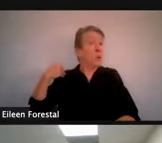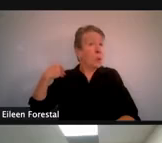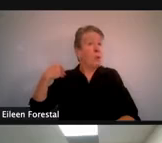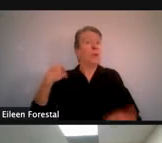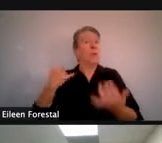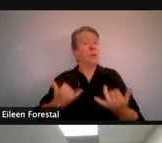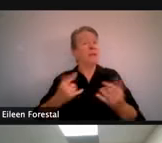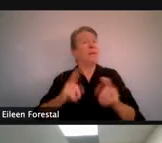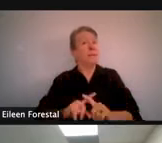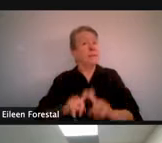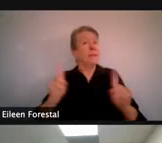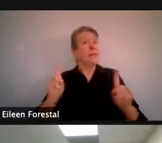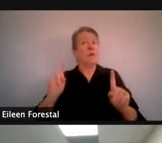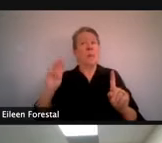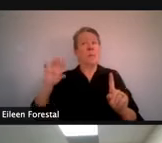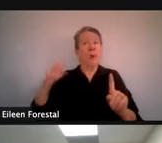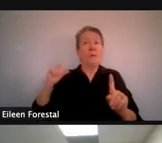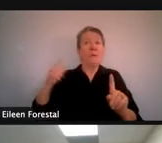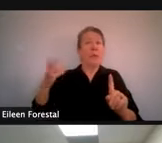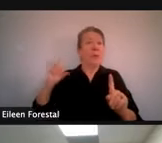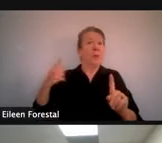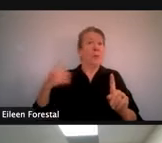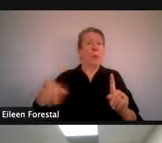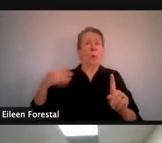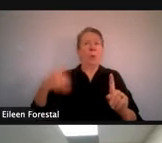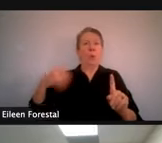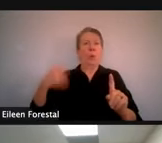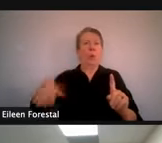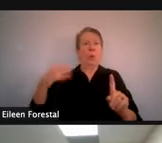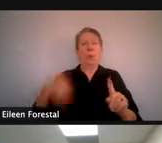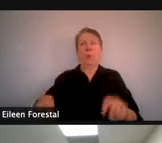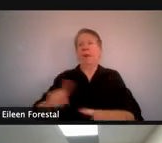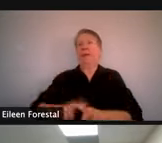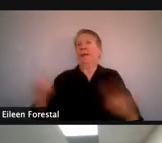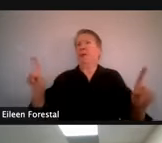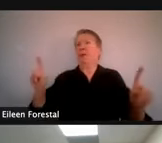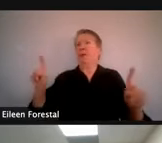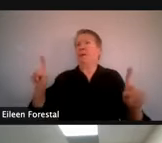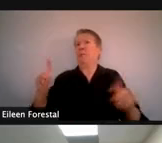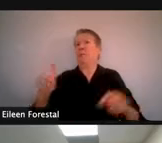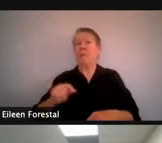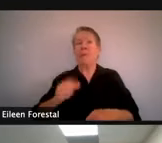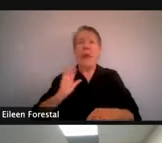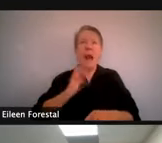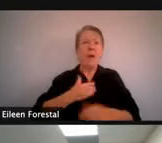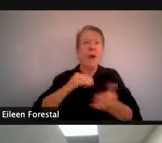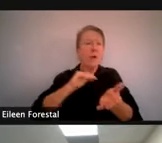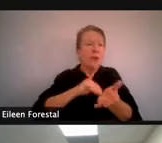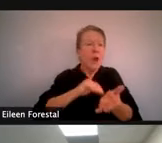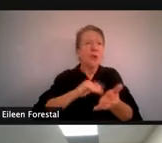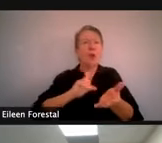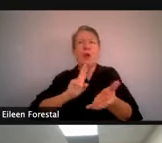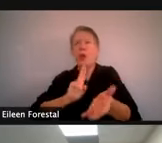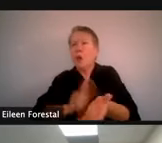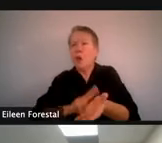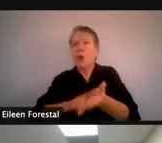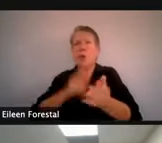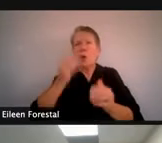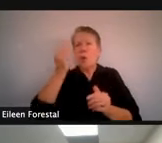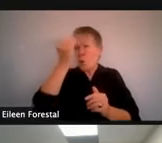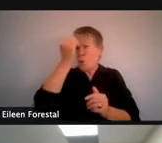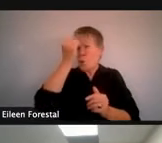March, April, and May. Number one, our medical communities know a heck of a lot more about how to treat this than we did